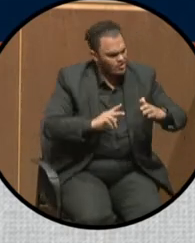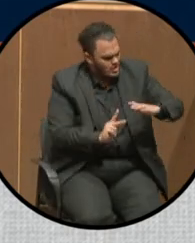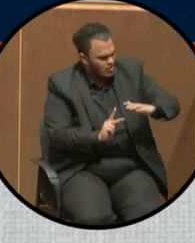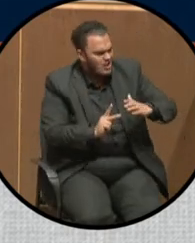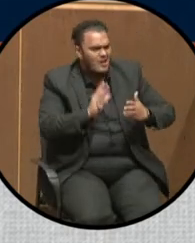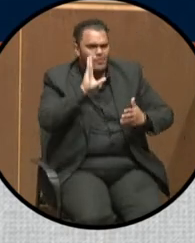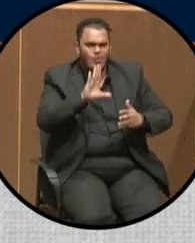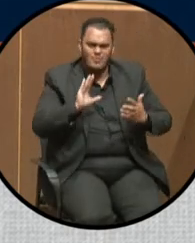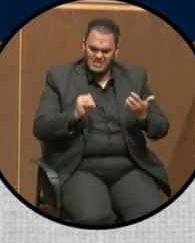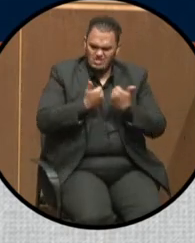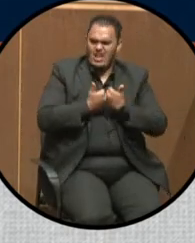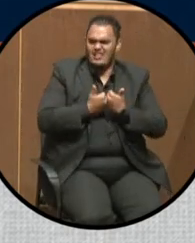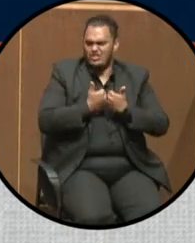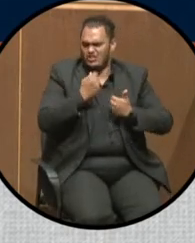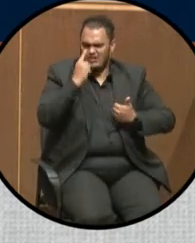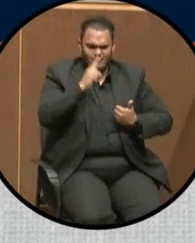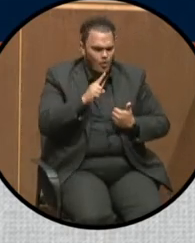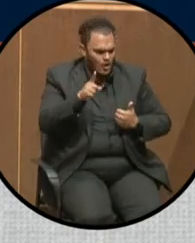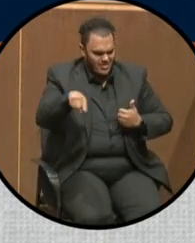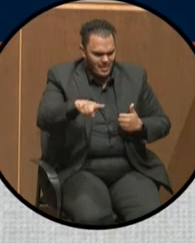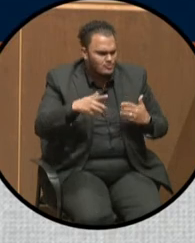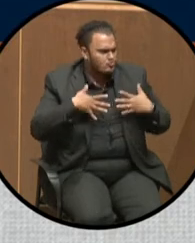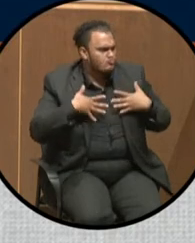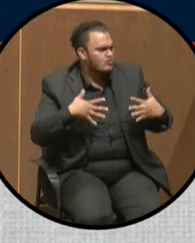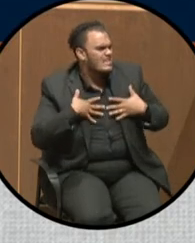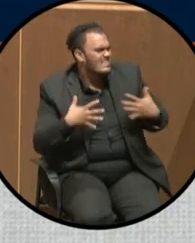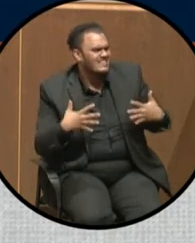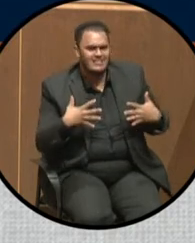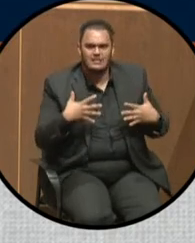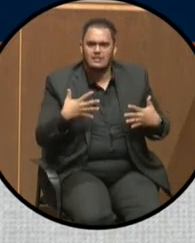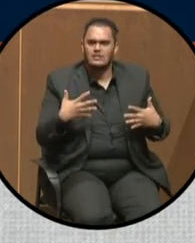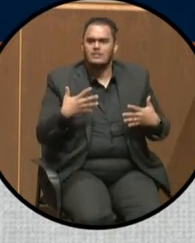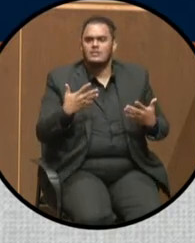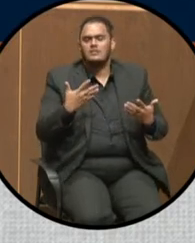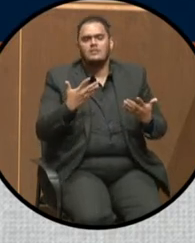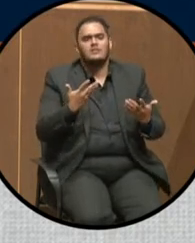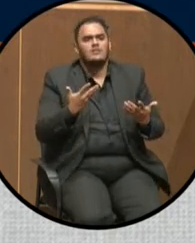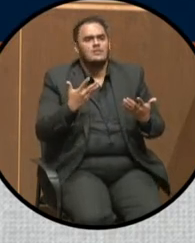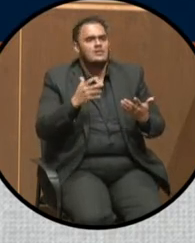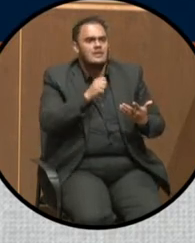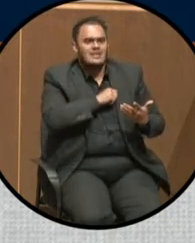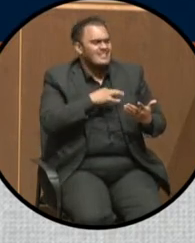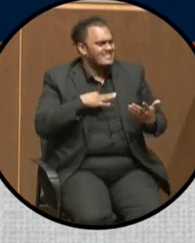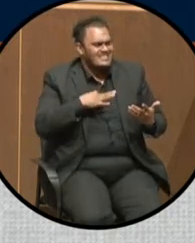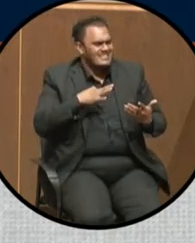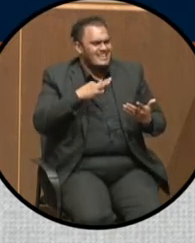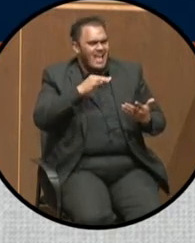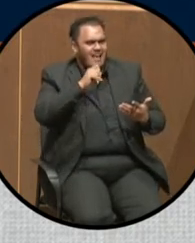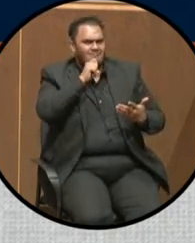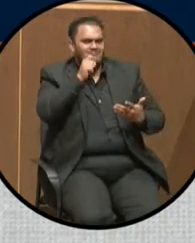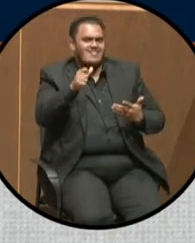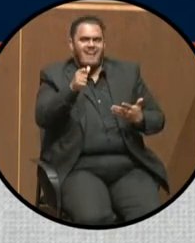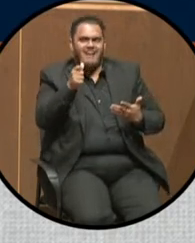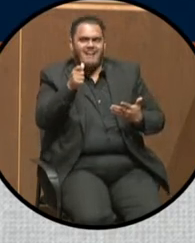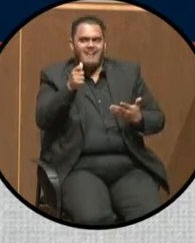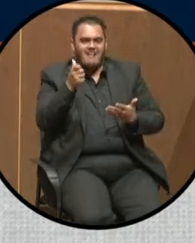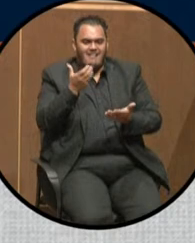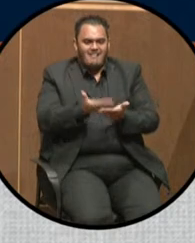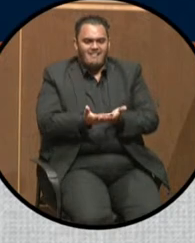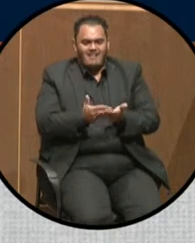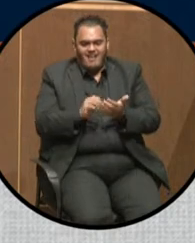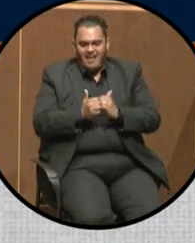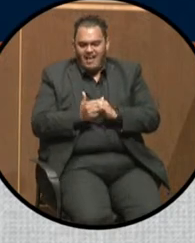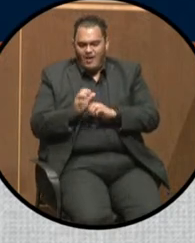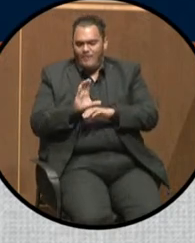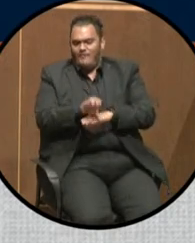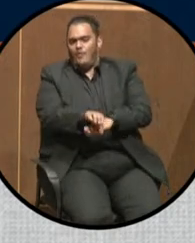and be comfortable in school all day. And the stats just don't justify forcing kids to wear them. So let each family